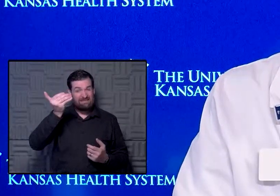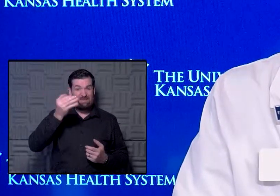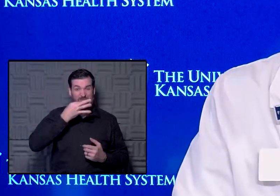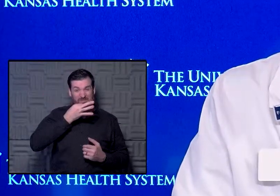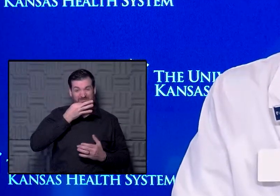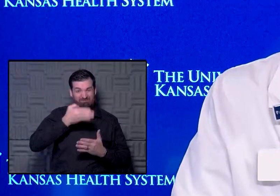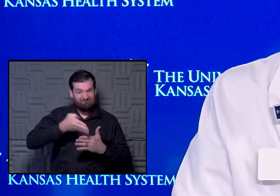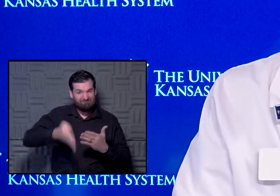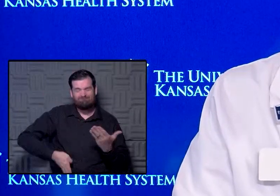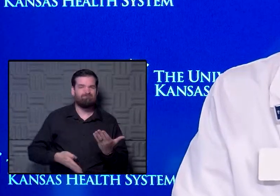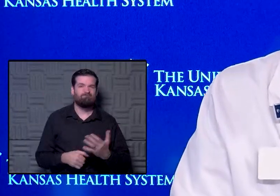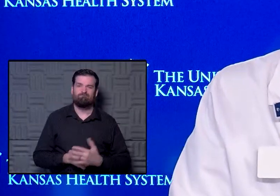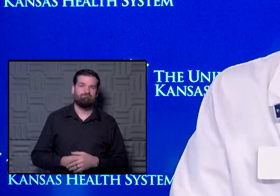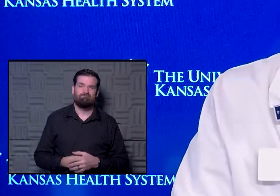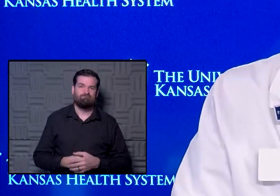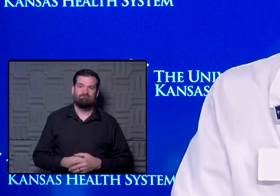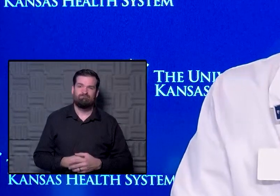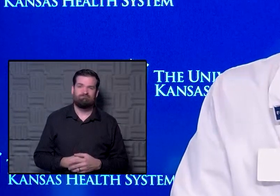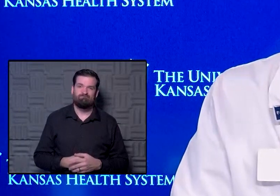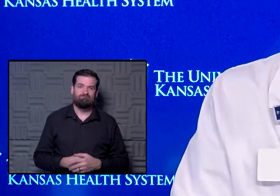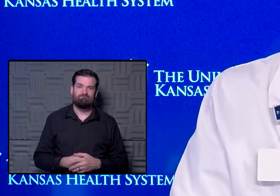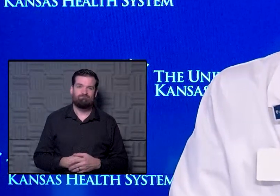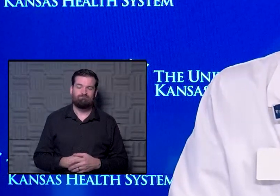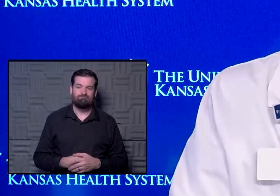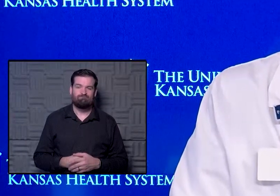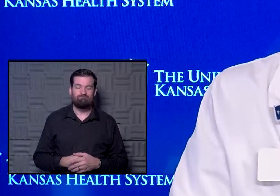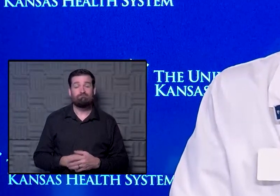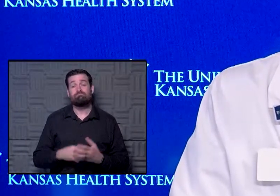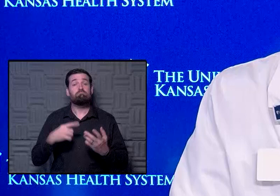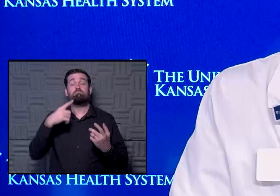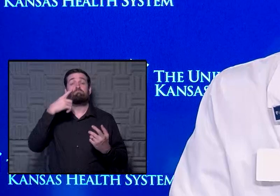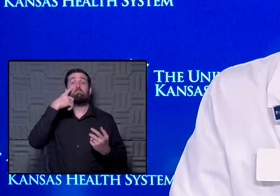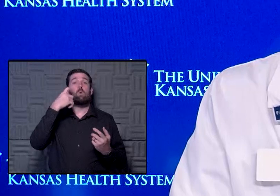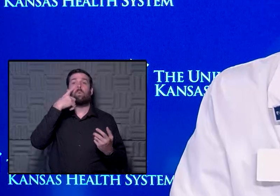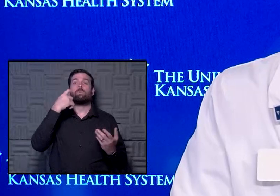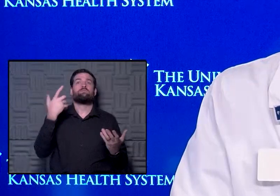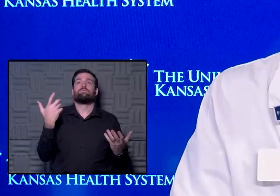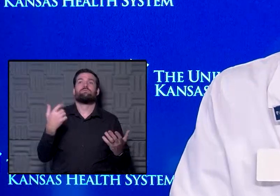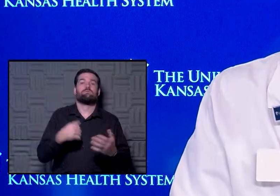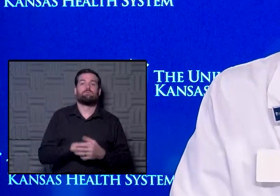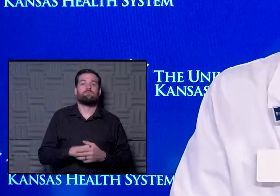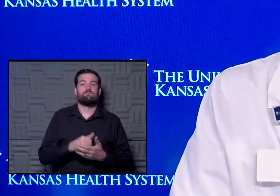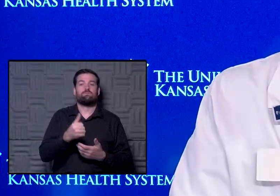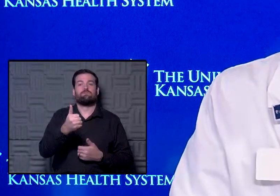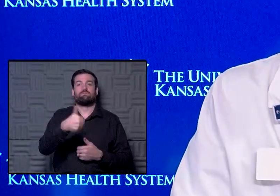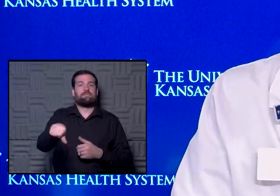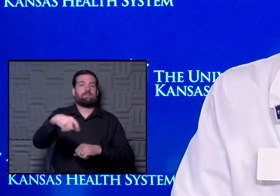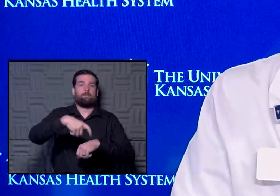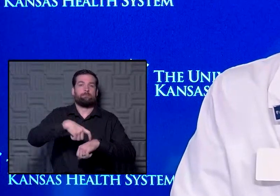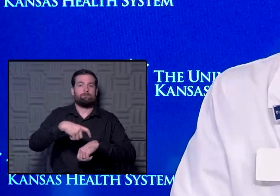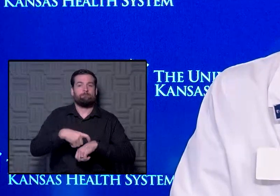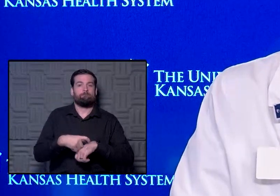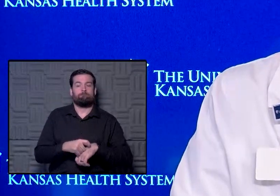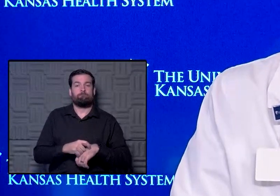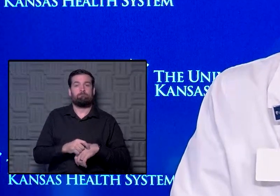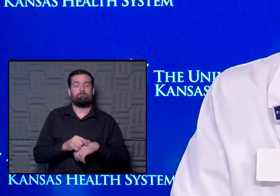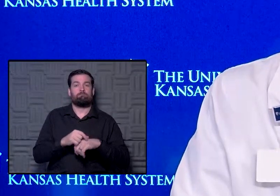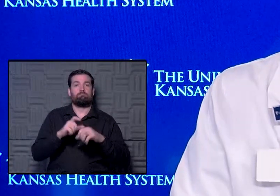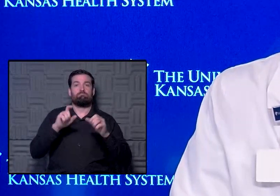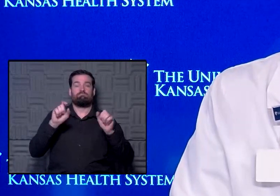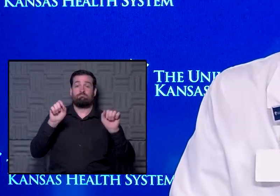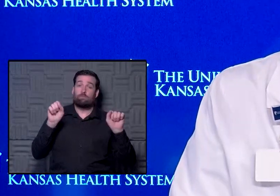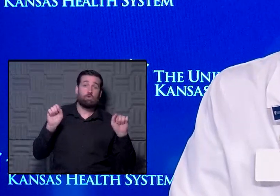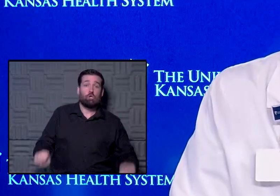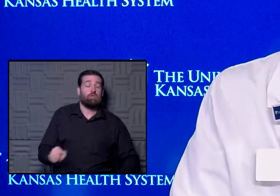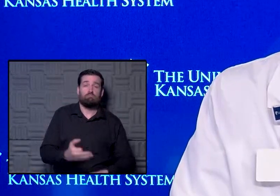around a corner. I suppose, right, at any point we could see a turn for the